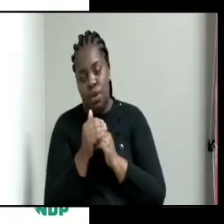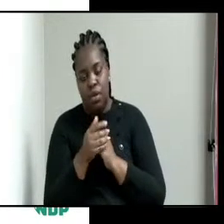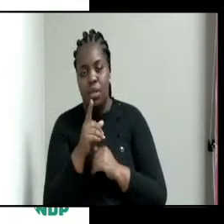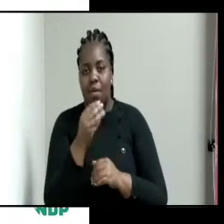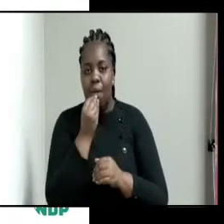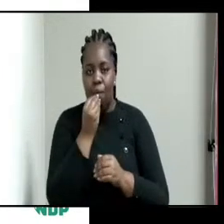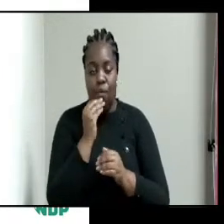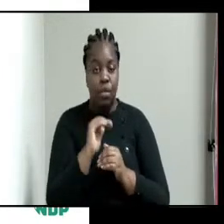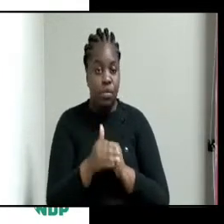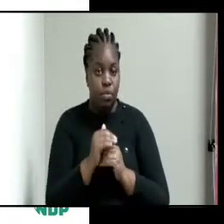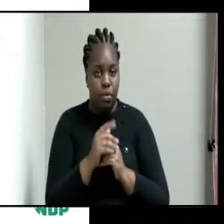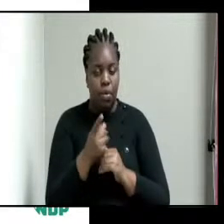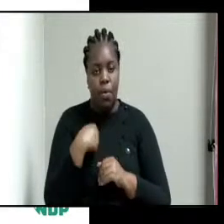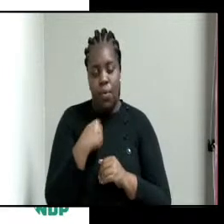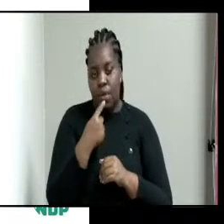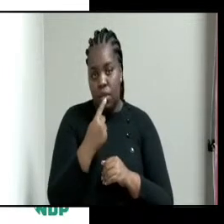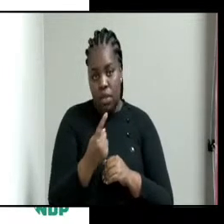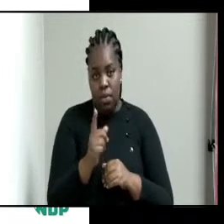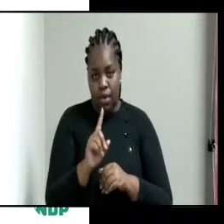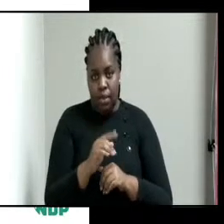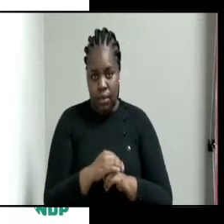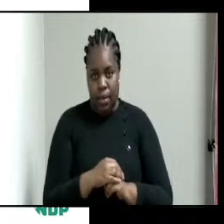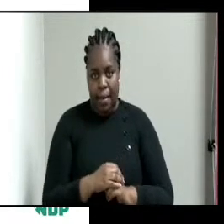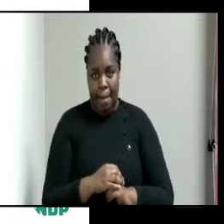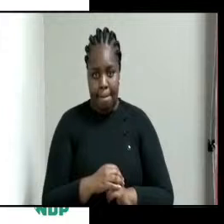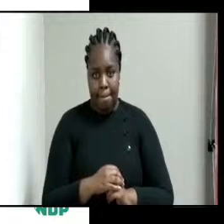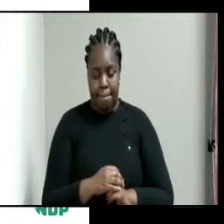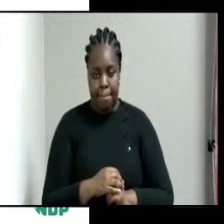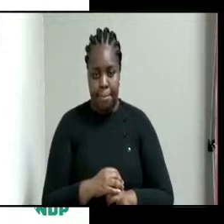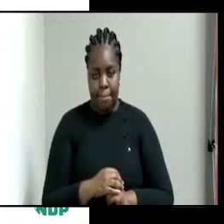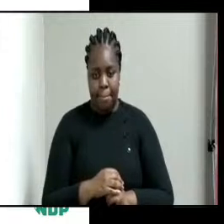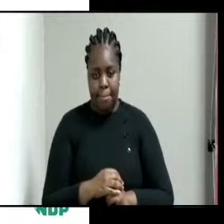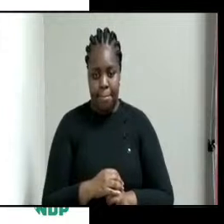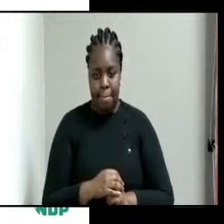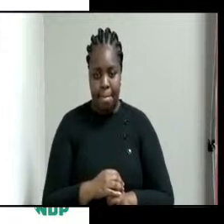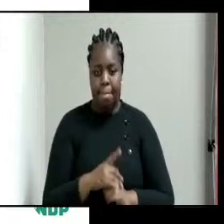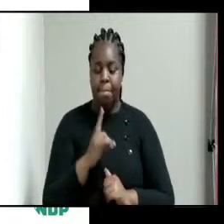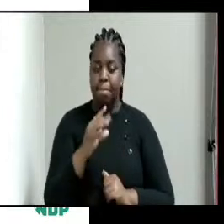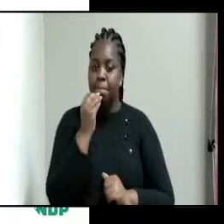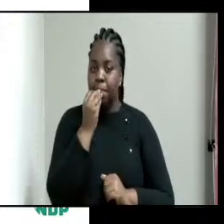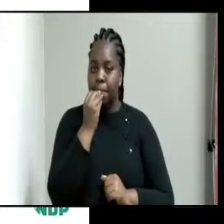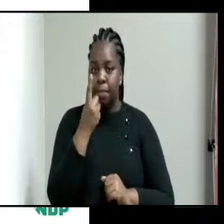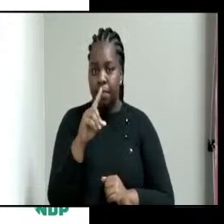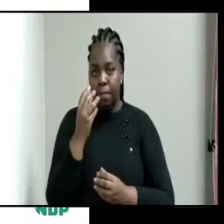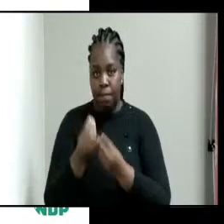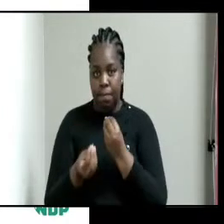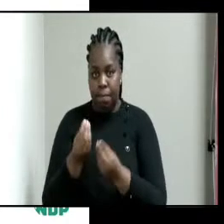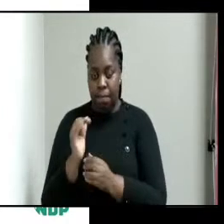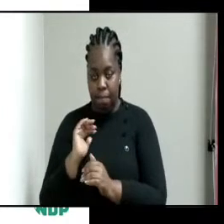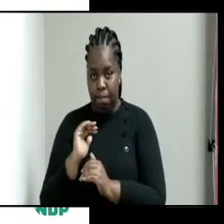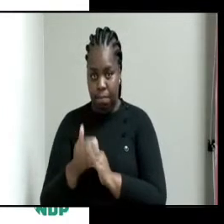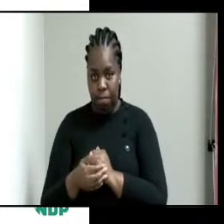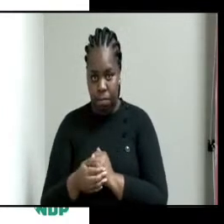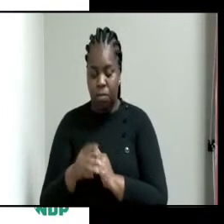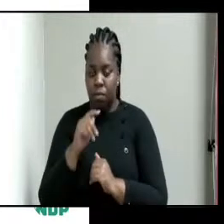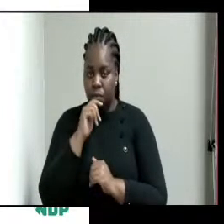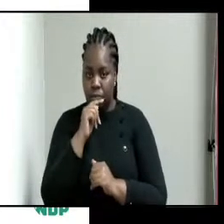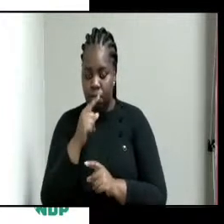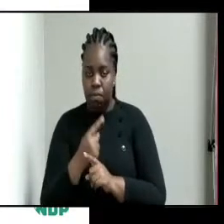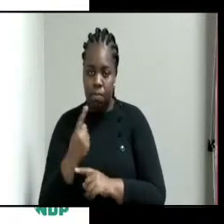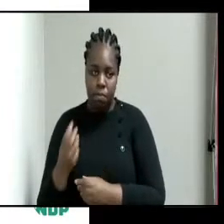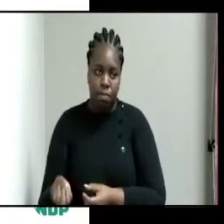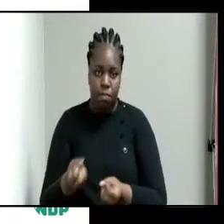food security, we are saying it's food inadequacy for child deprivation. It